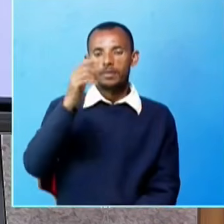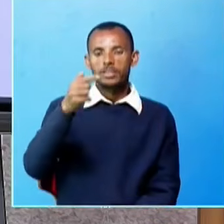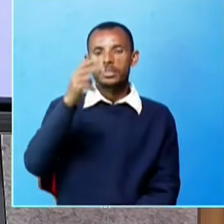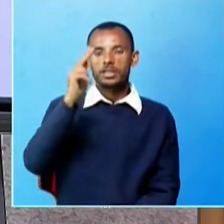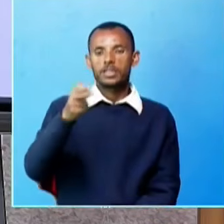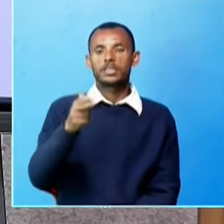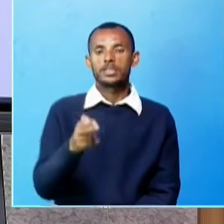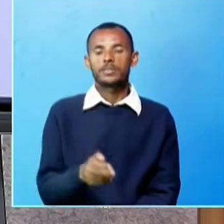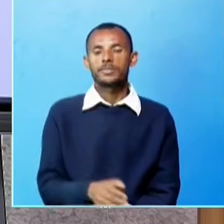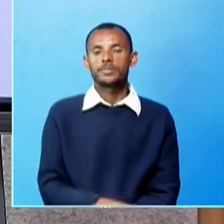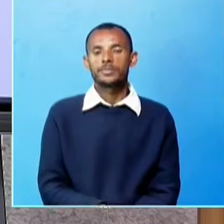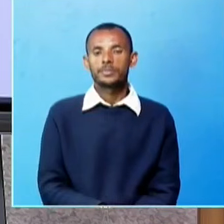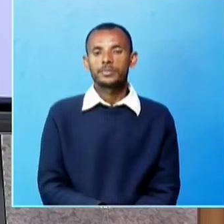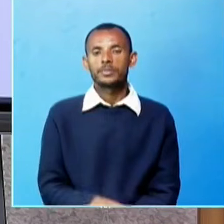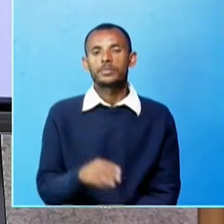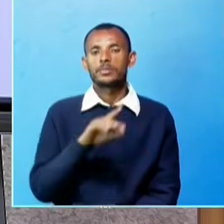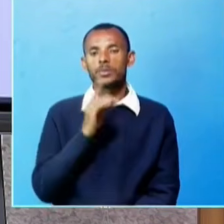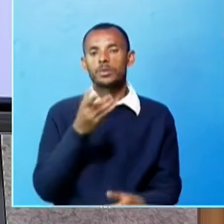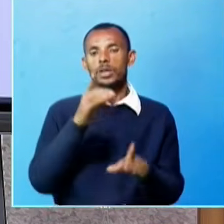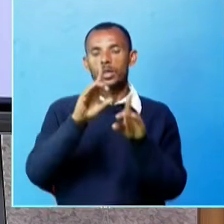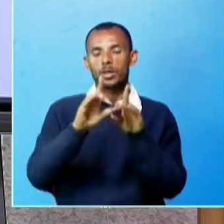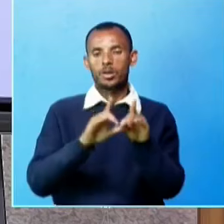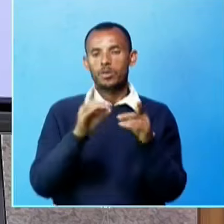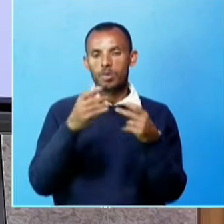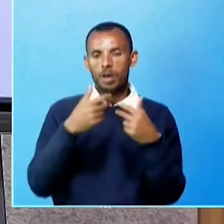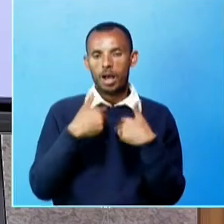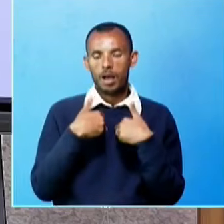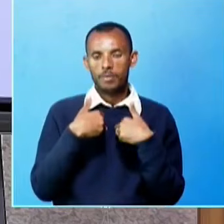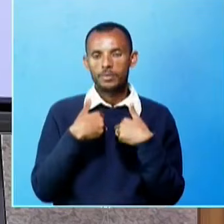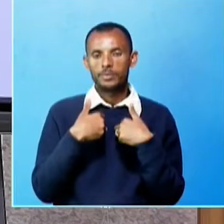EFGH. Okay, so we do have